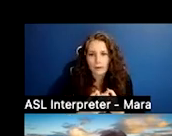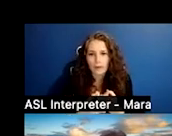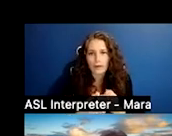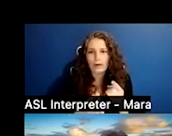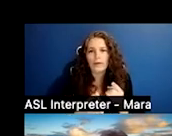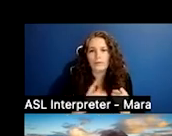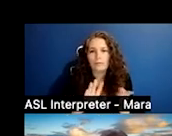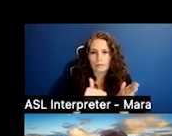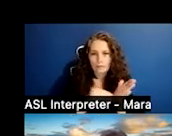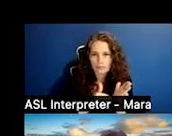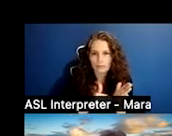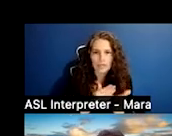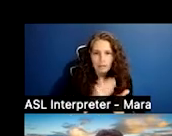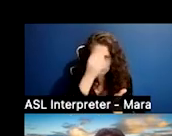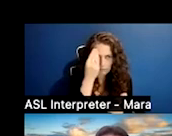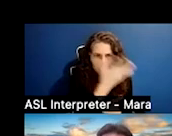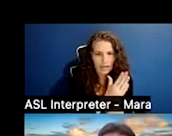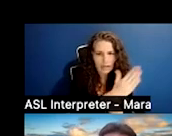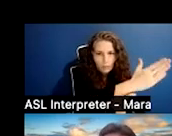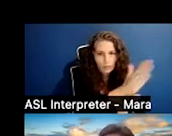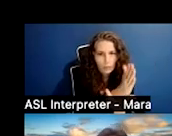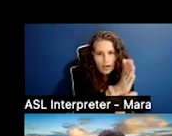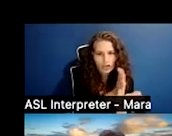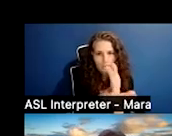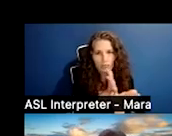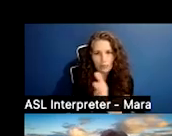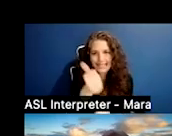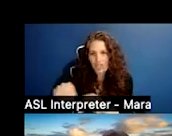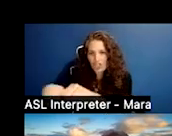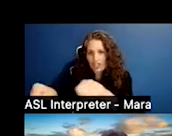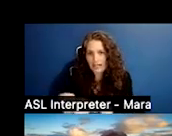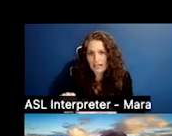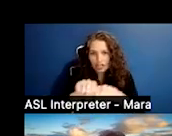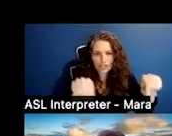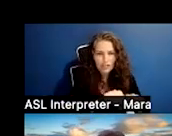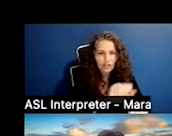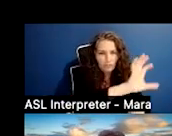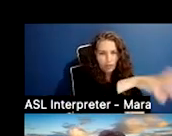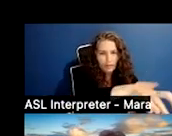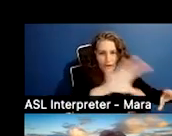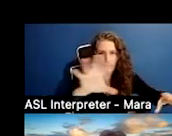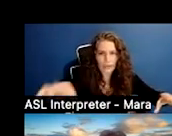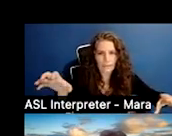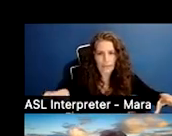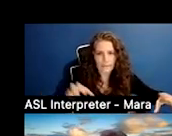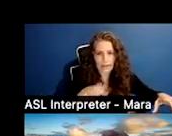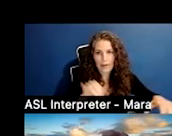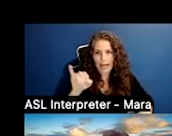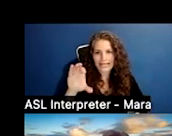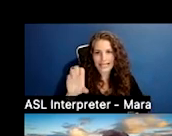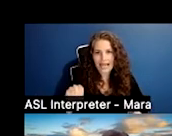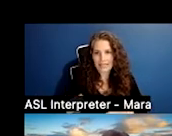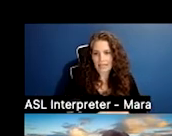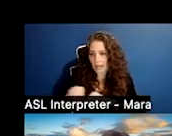battalion becomes a branch and each station becomes a division within the ICS to parse out and manage a incident